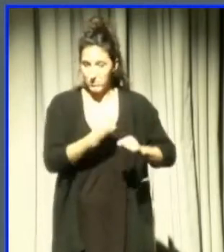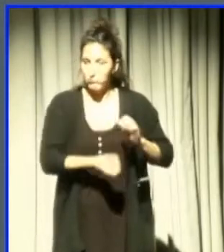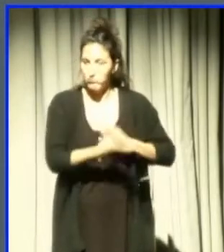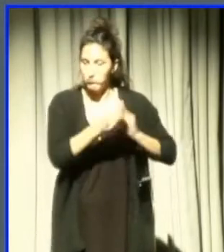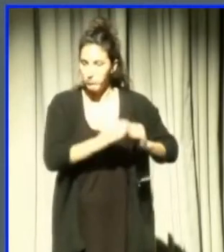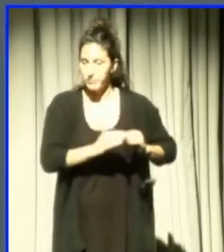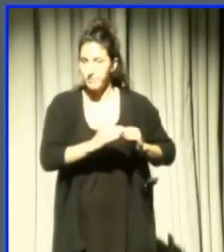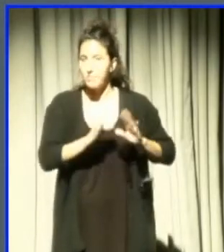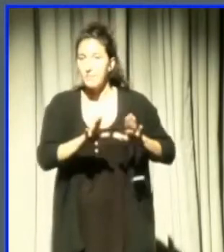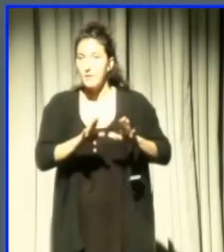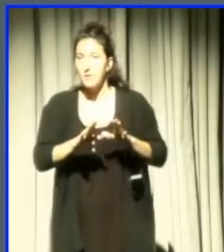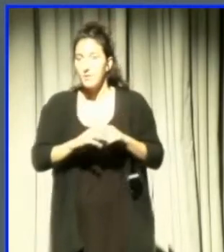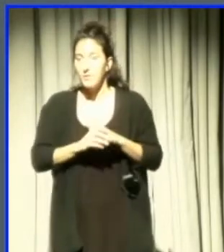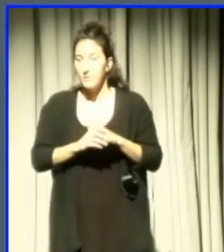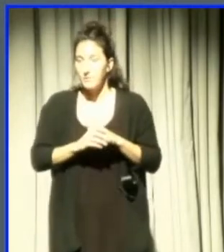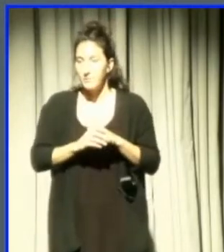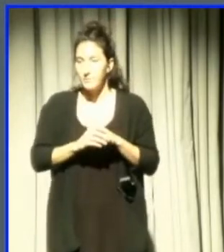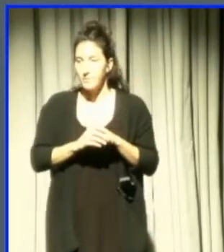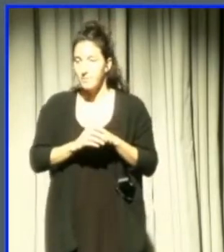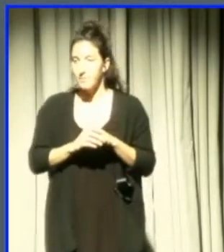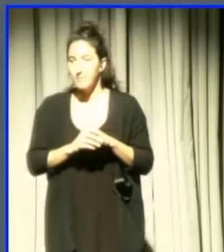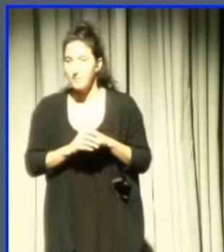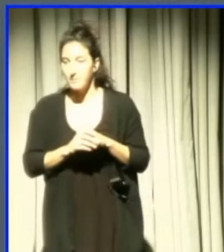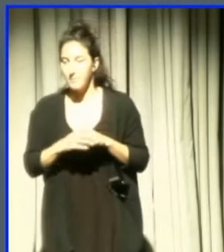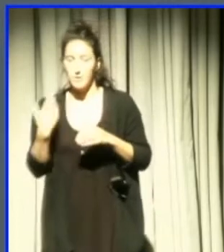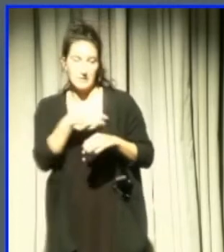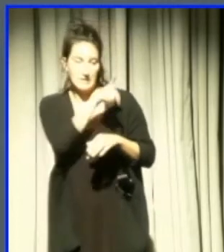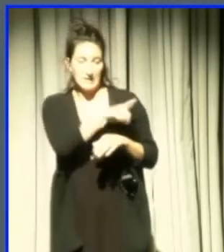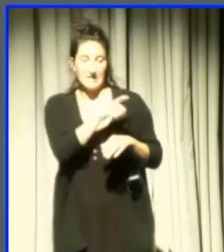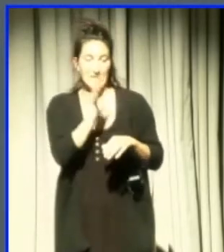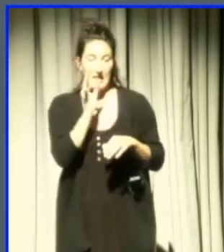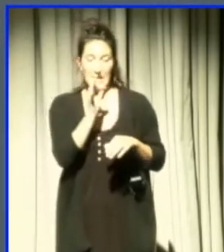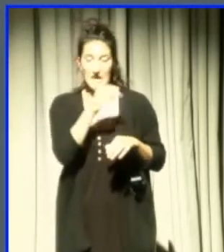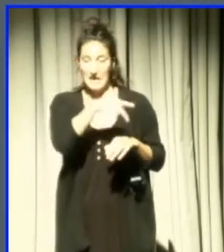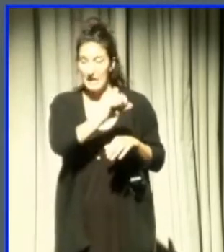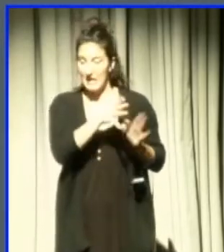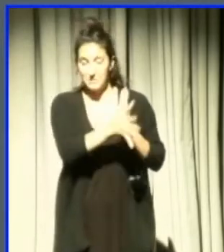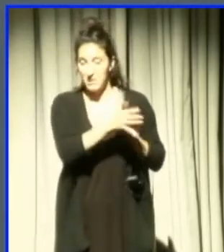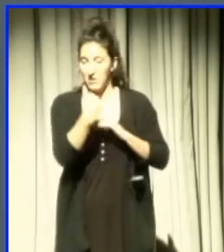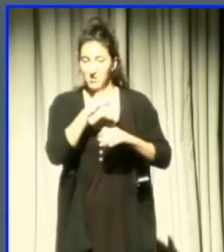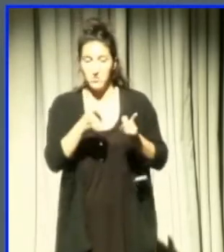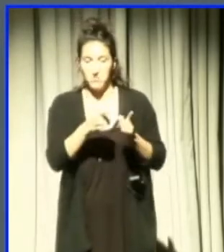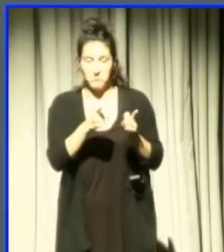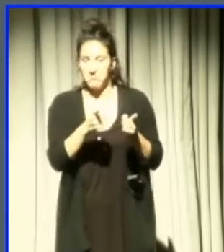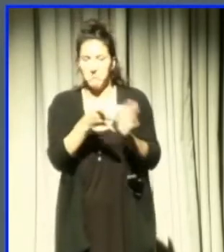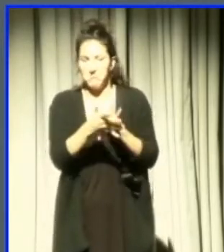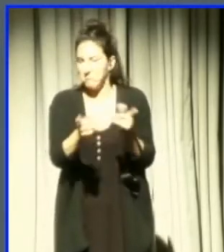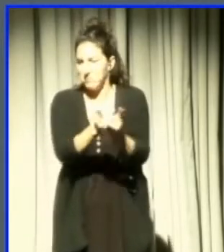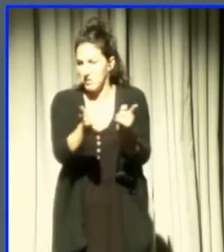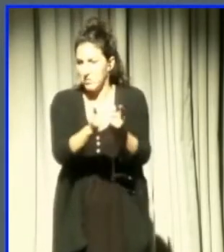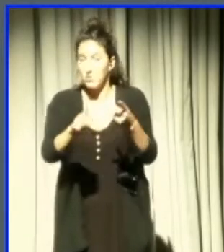I will spend less time there. I will then introduce an analogy with a